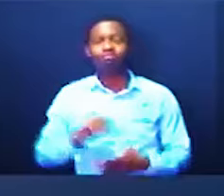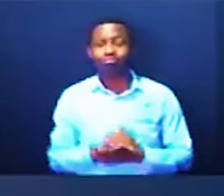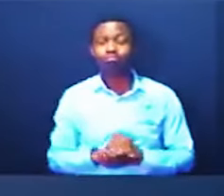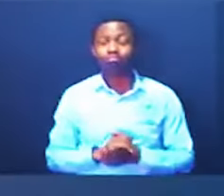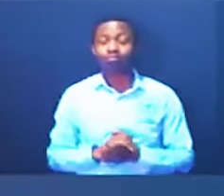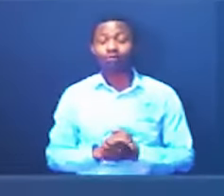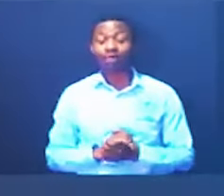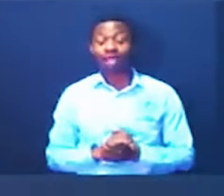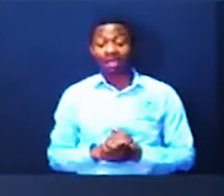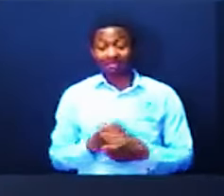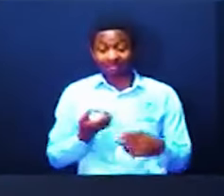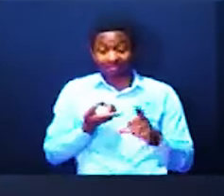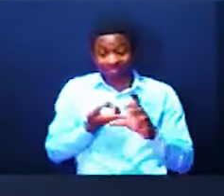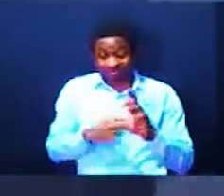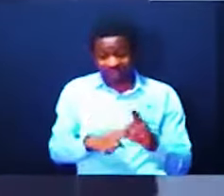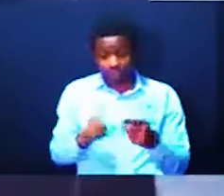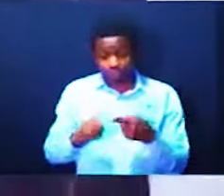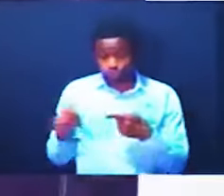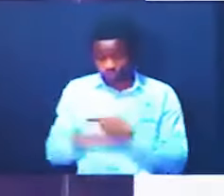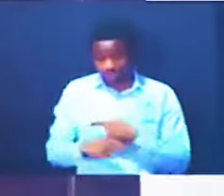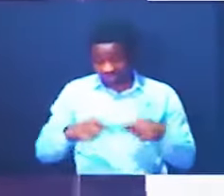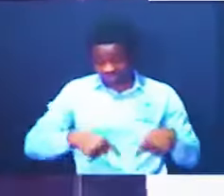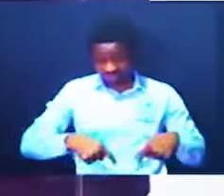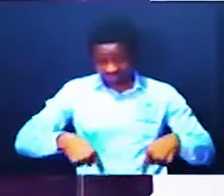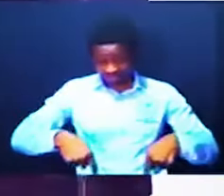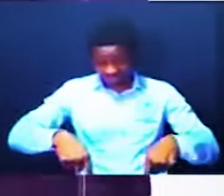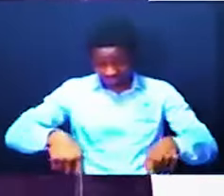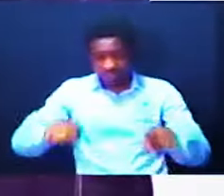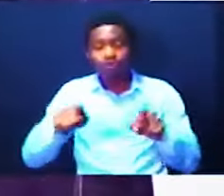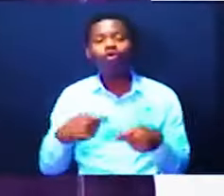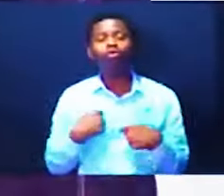about bearing grudge.